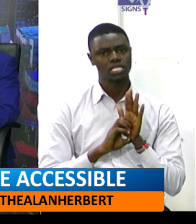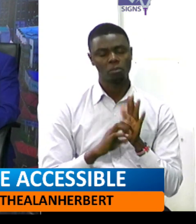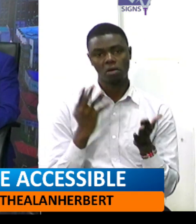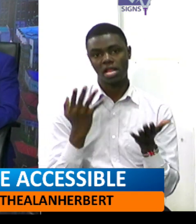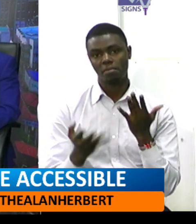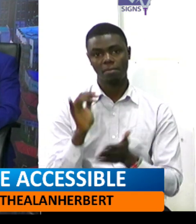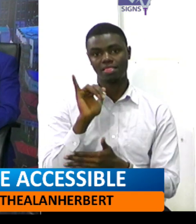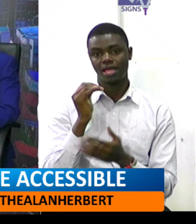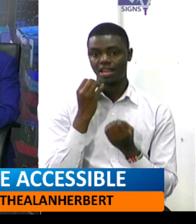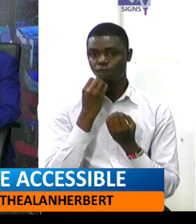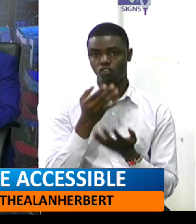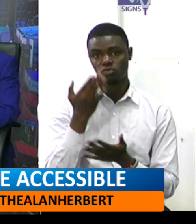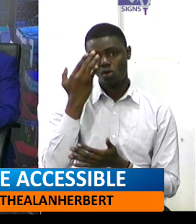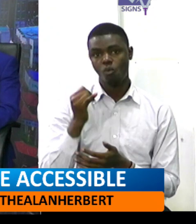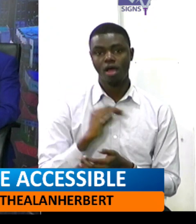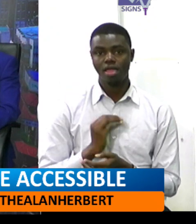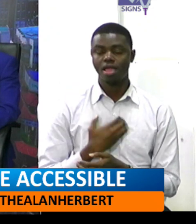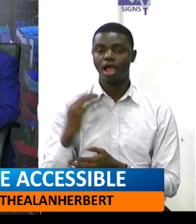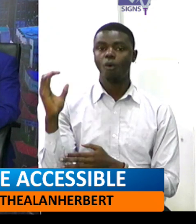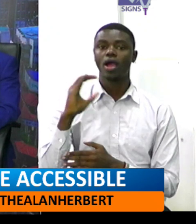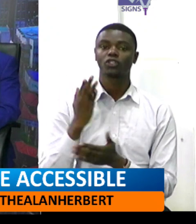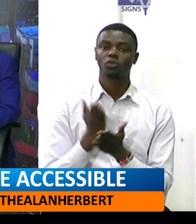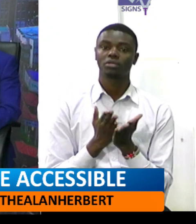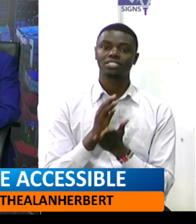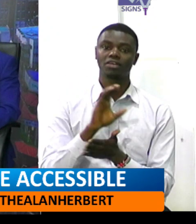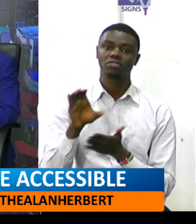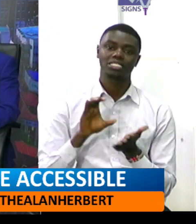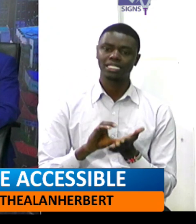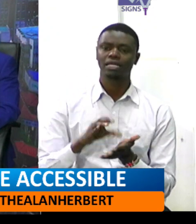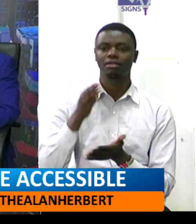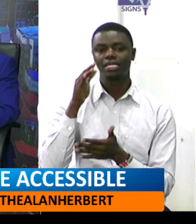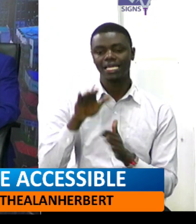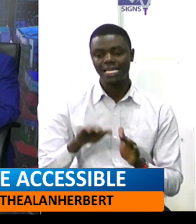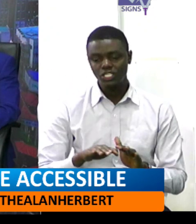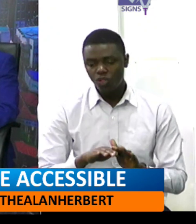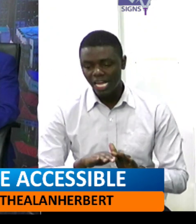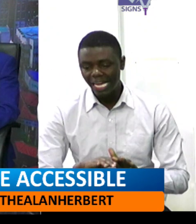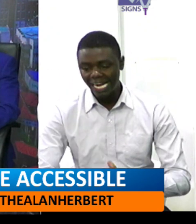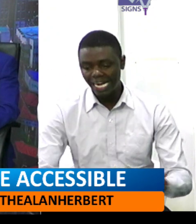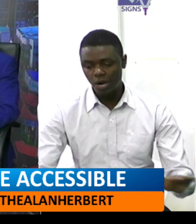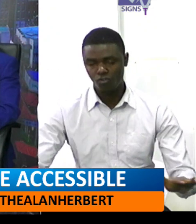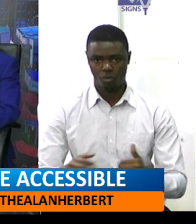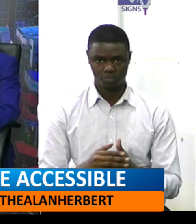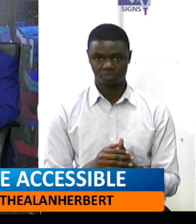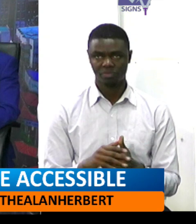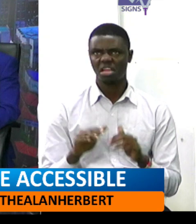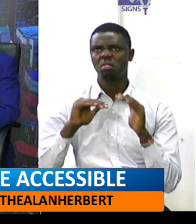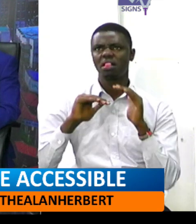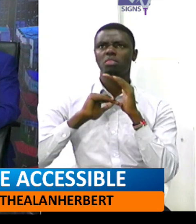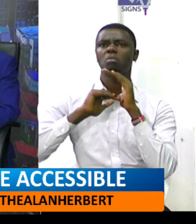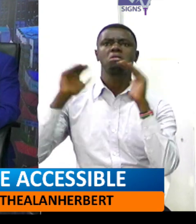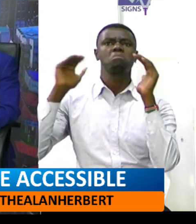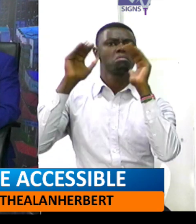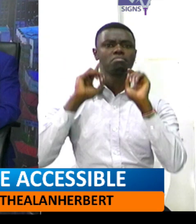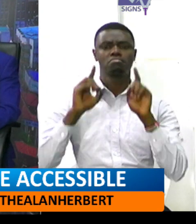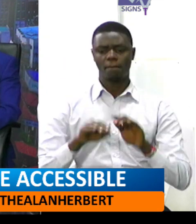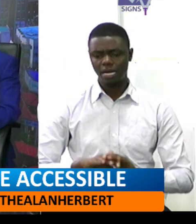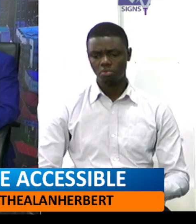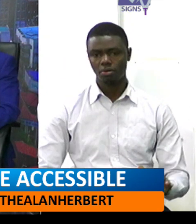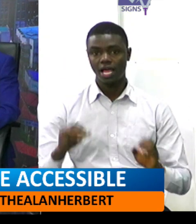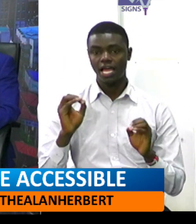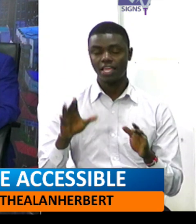maybe that informs why our customer service center is on the ground floor. But suppose that somebody with a disability needs to go